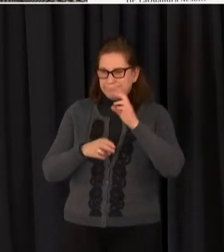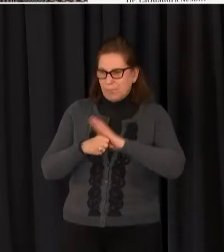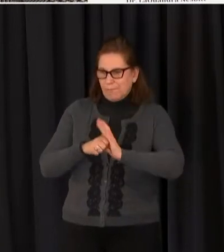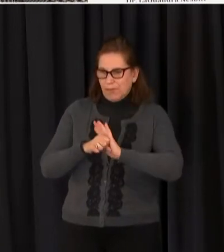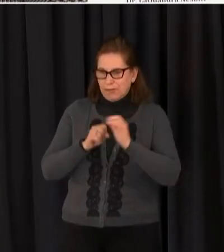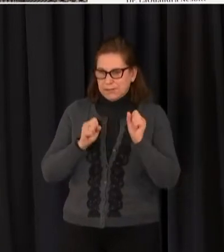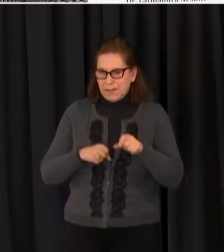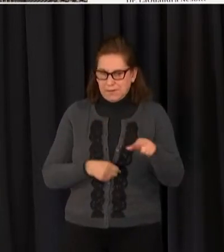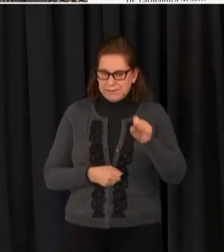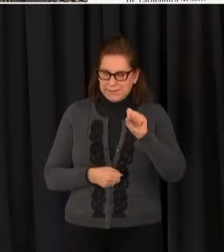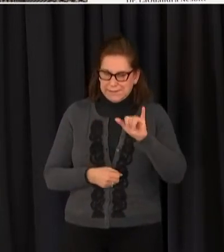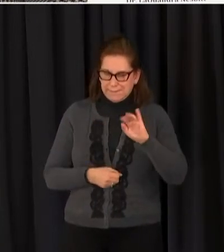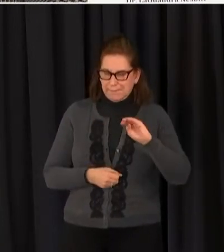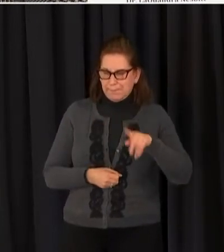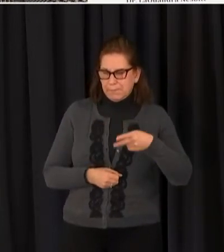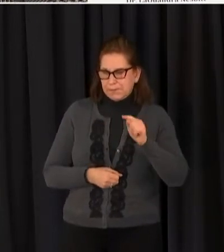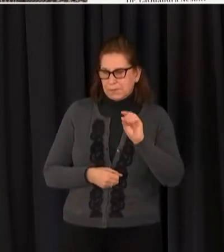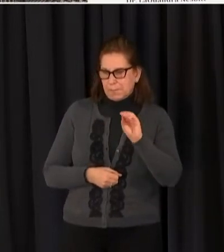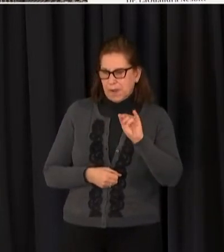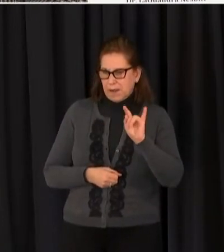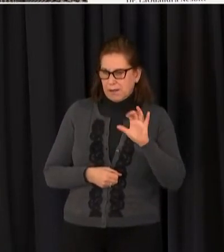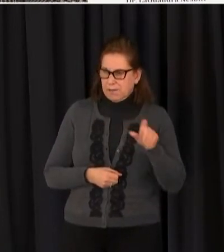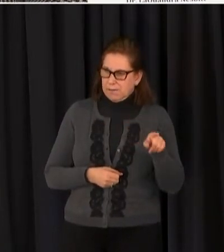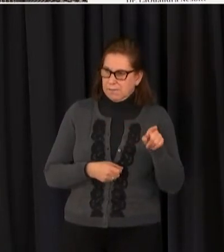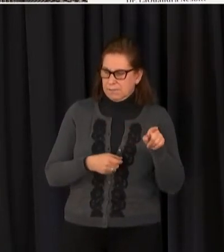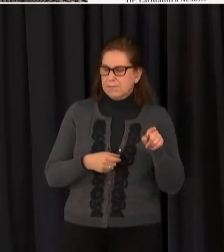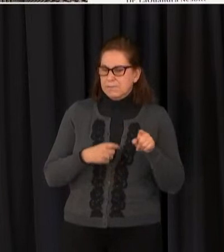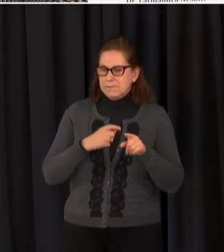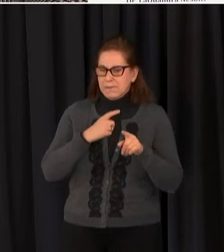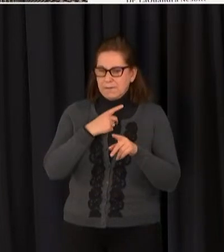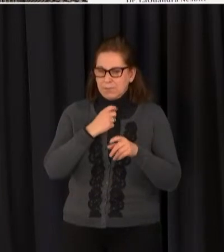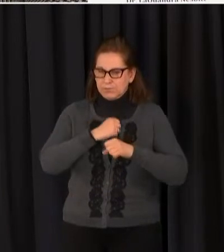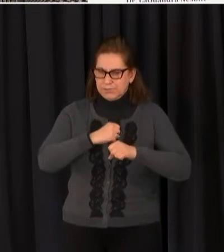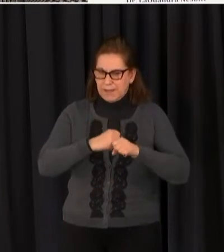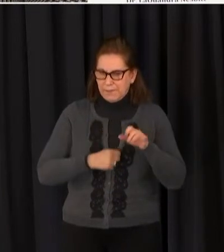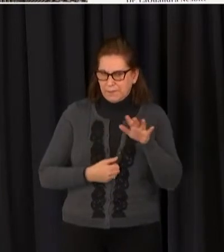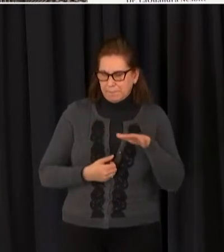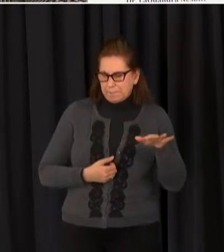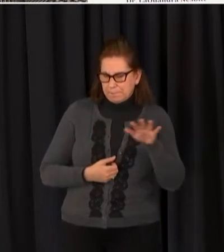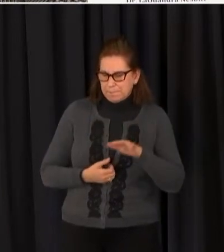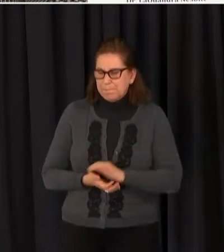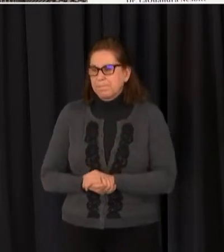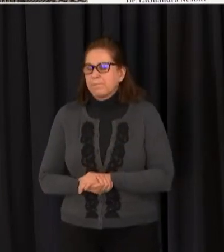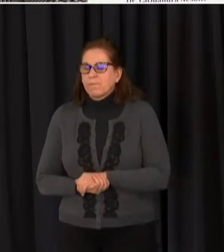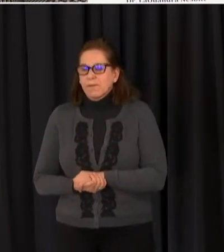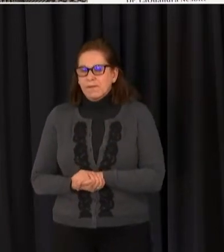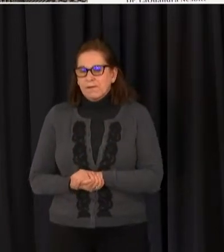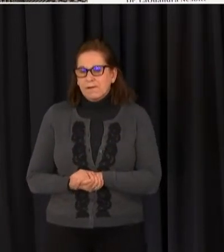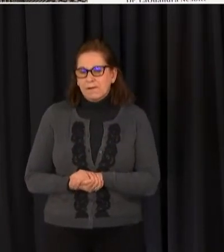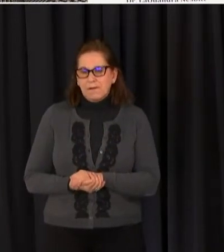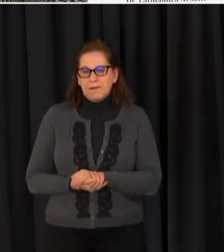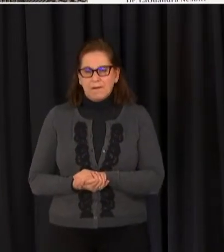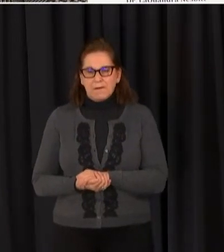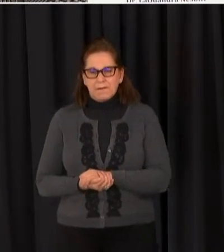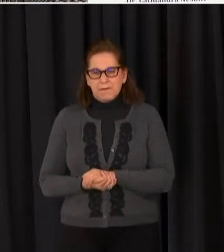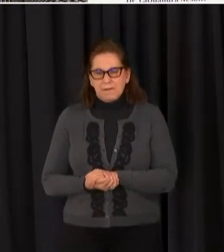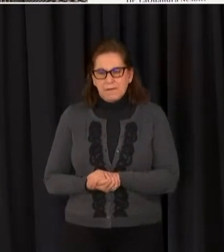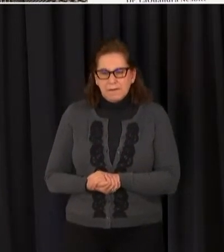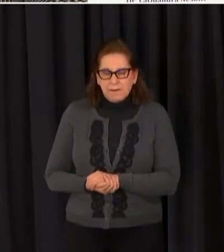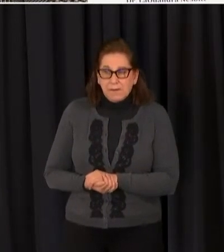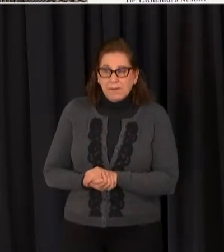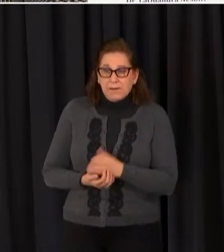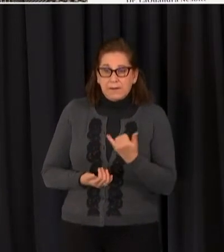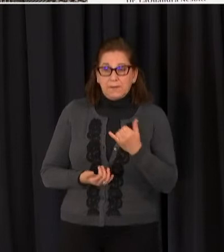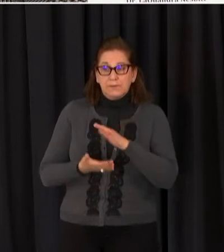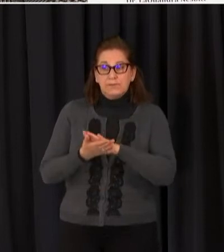are occurring as a relationship to schools. And there is some variation in terms of when we look at the role of